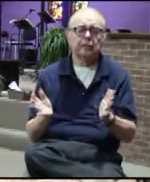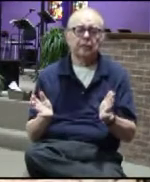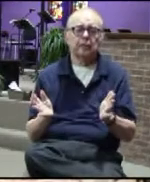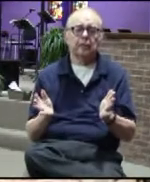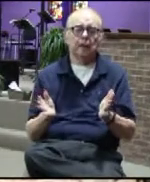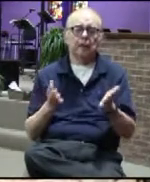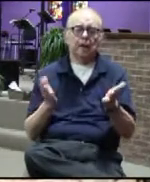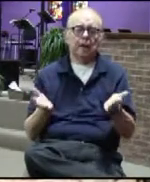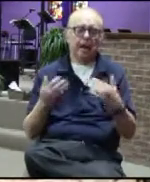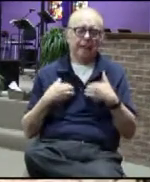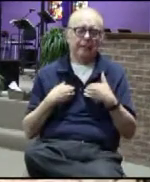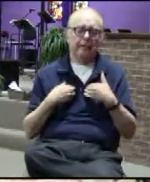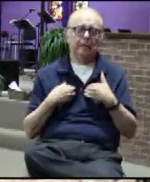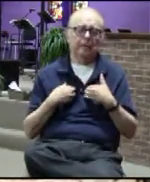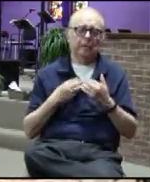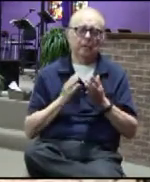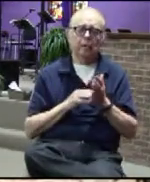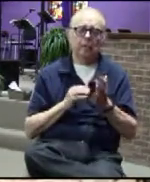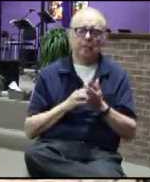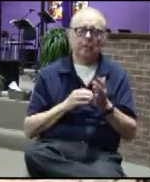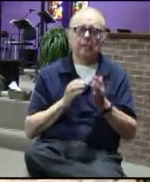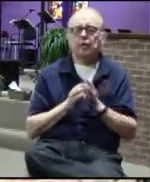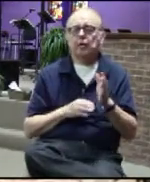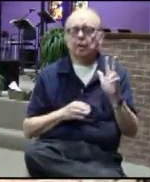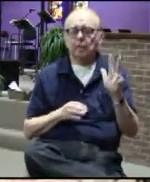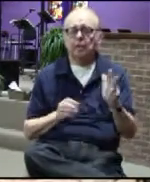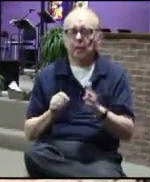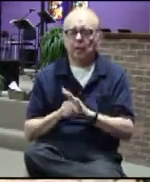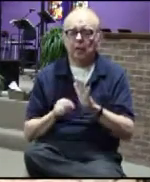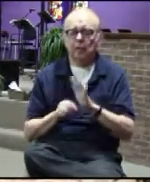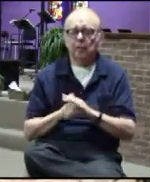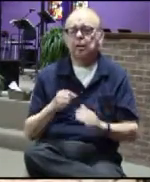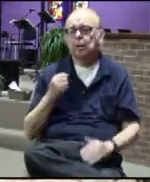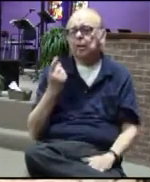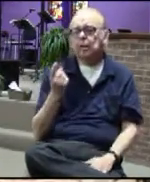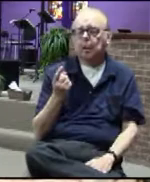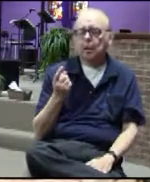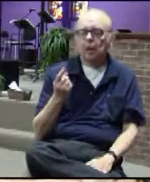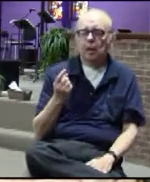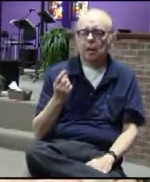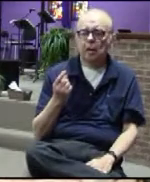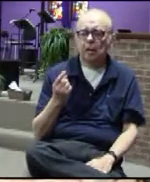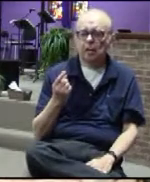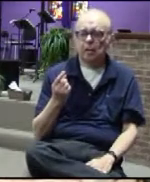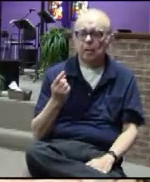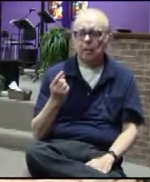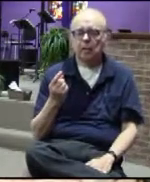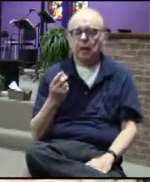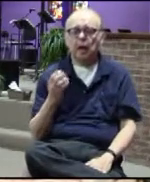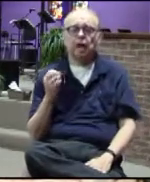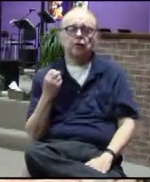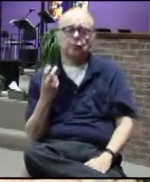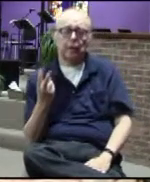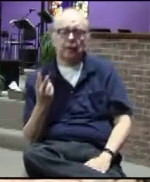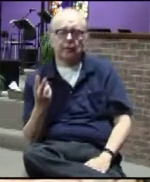And so here we have. In Matthew chapter 3. Verses 11. And 12.